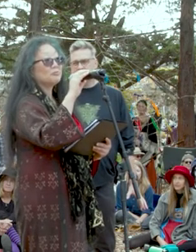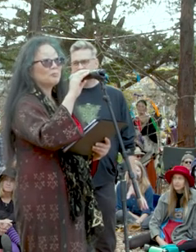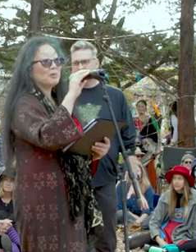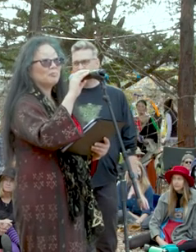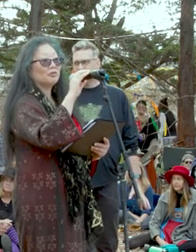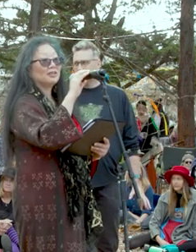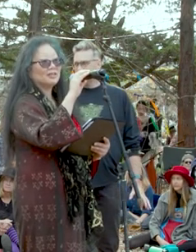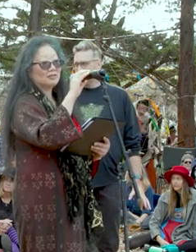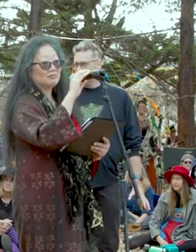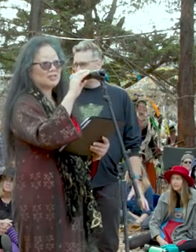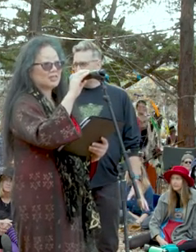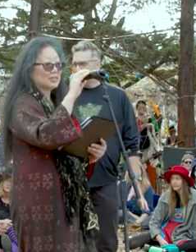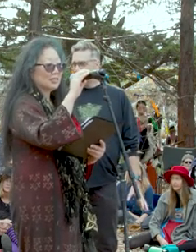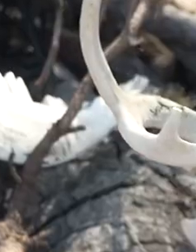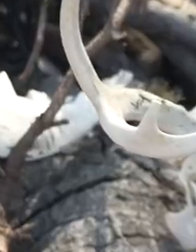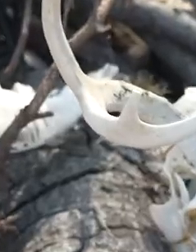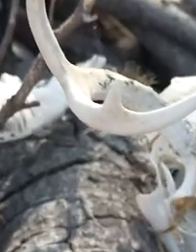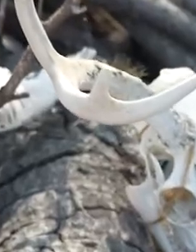What is remembered lives.